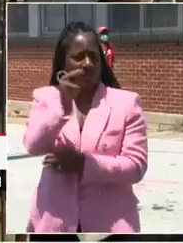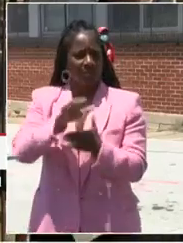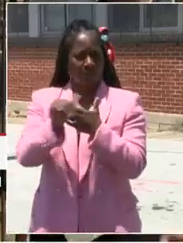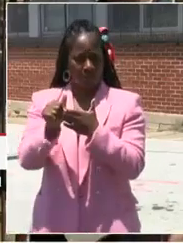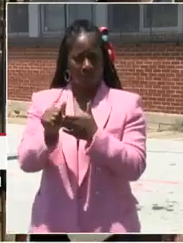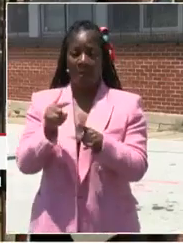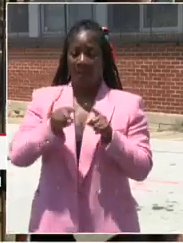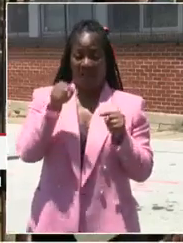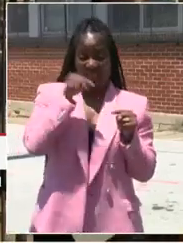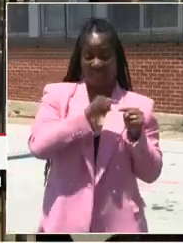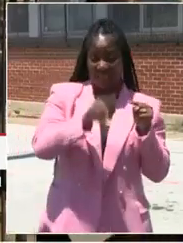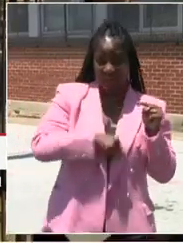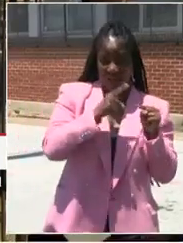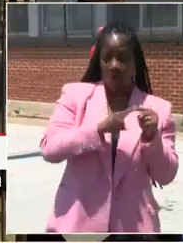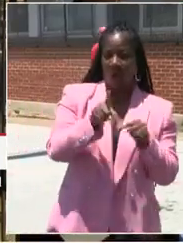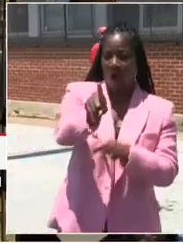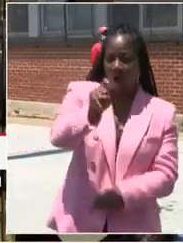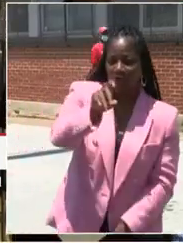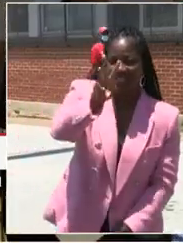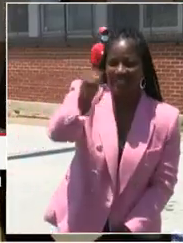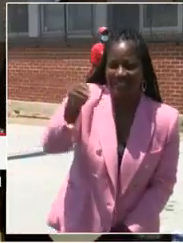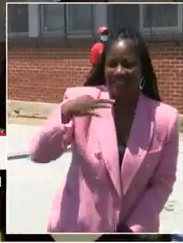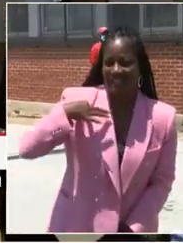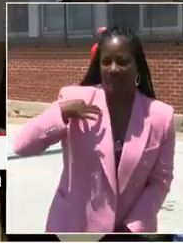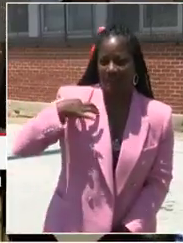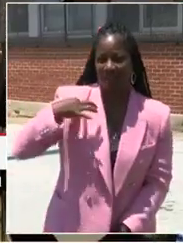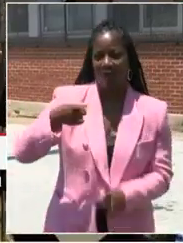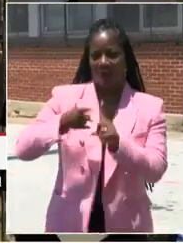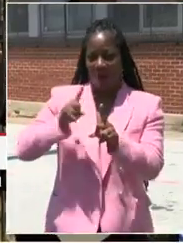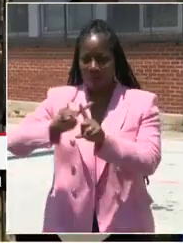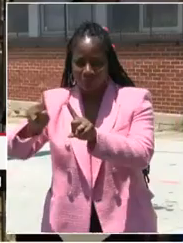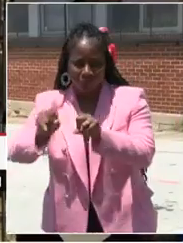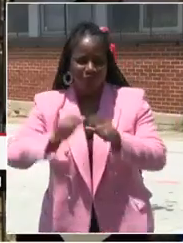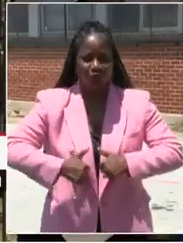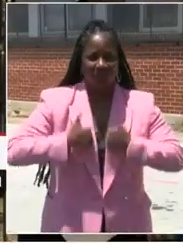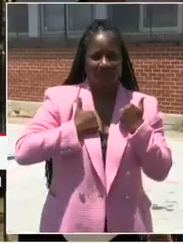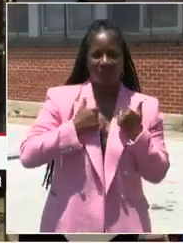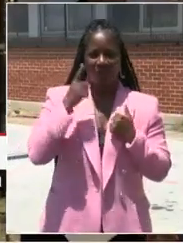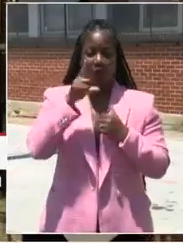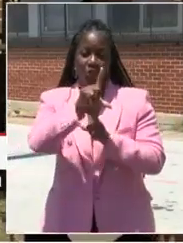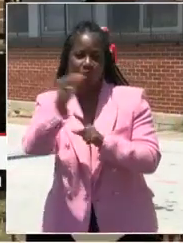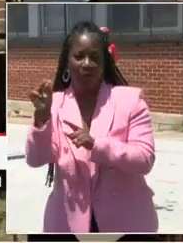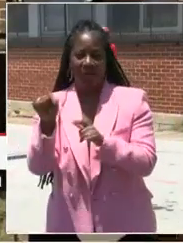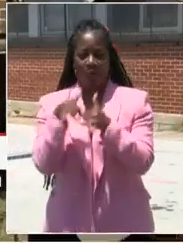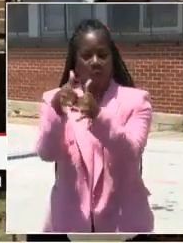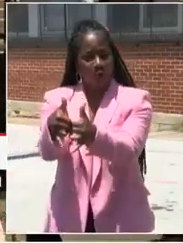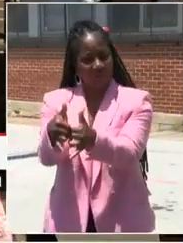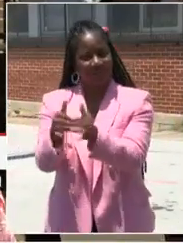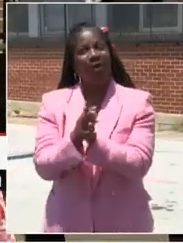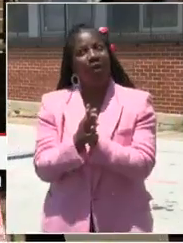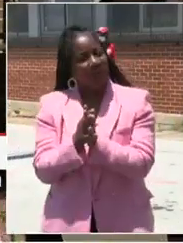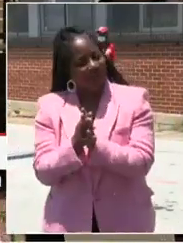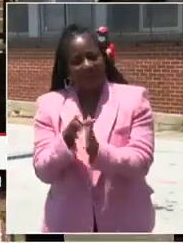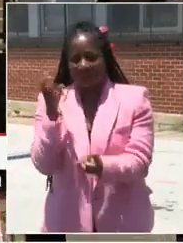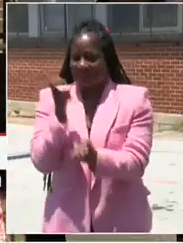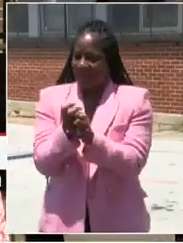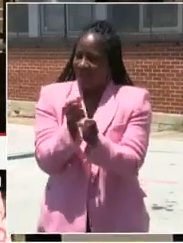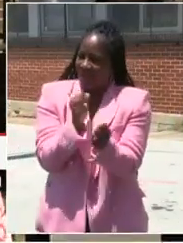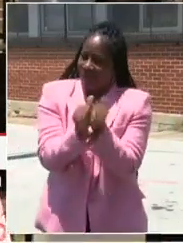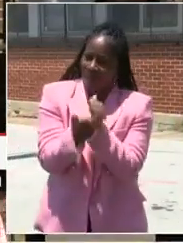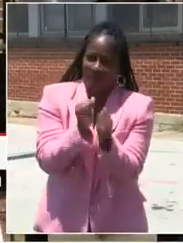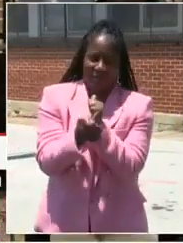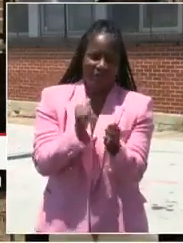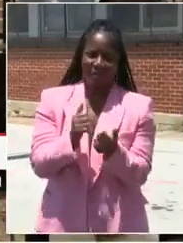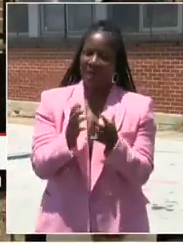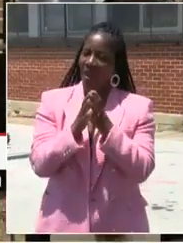we had over 160 applications from residents for 20 awards. So that was a tough competition. Lots